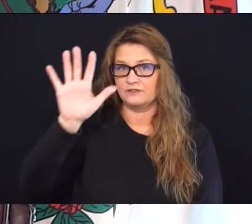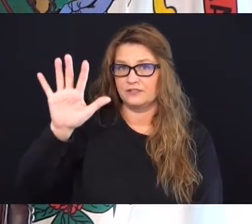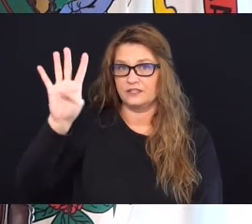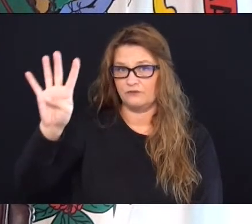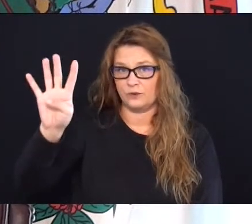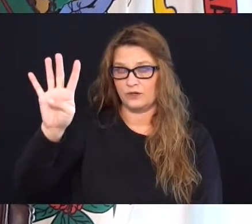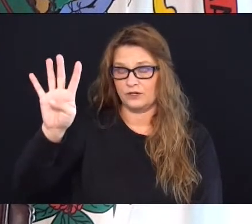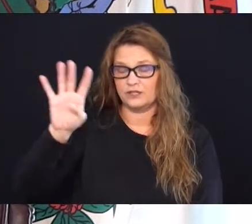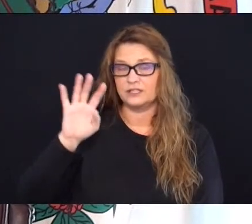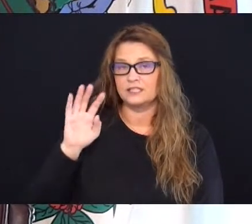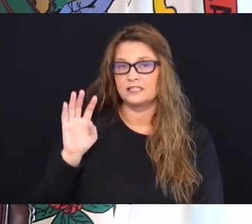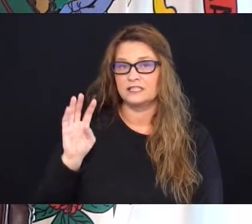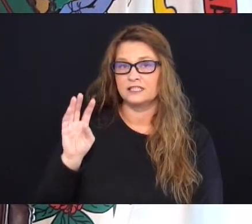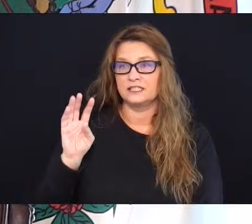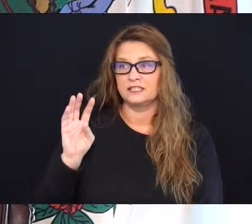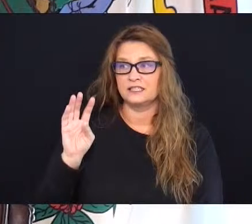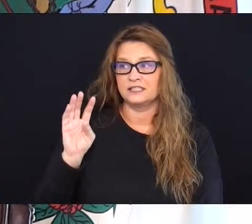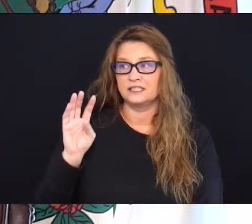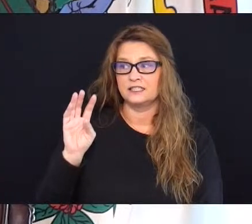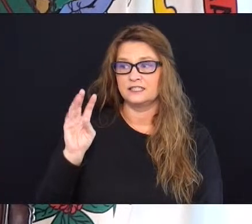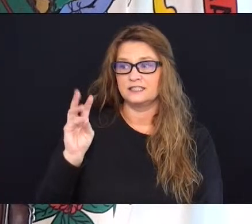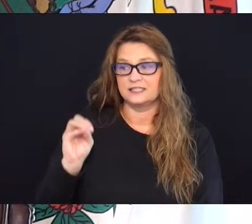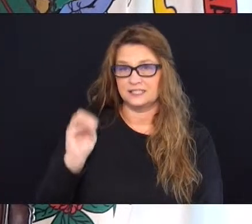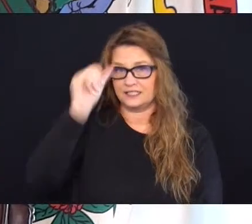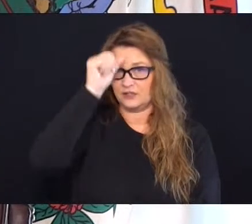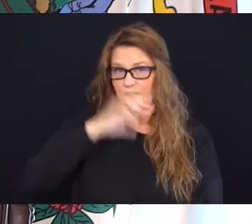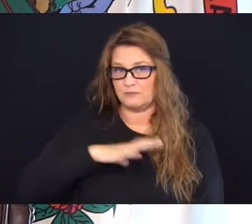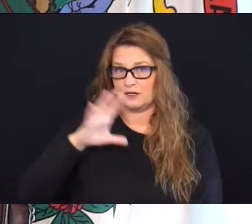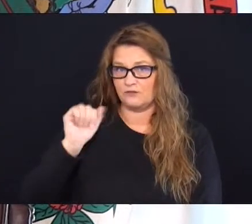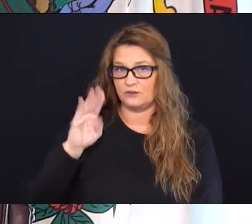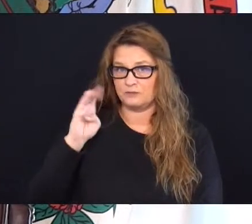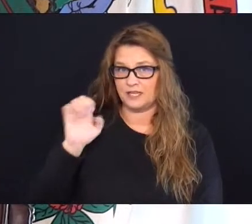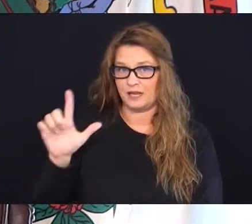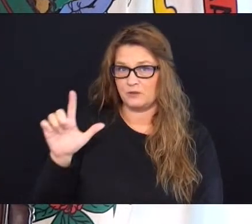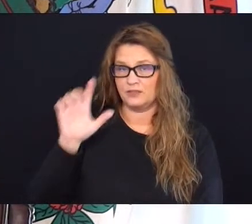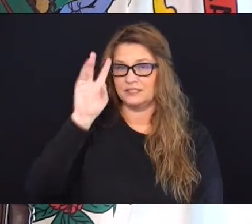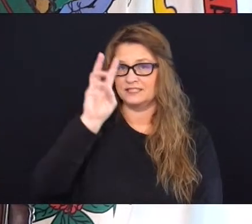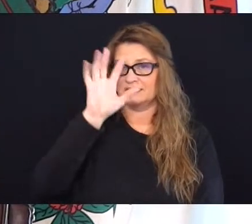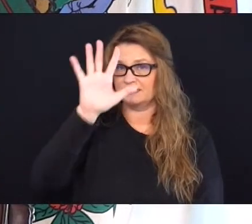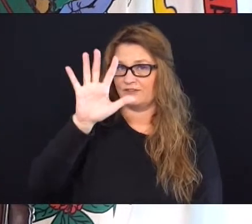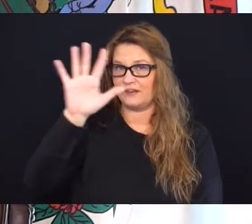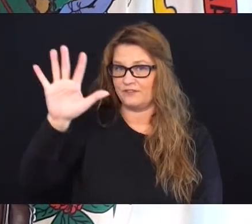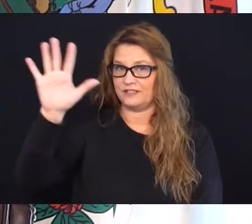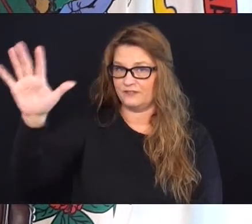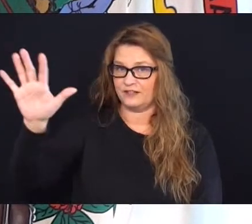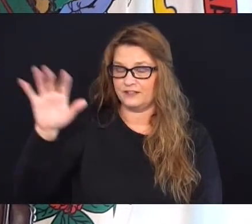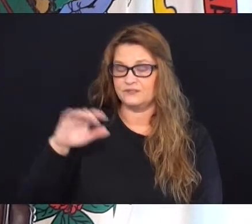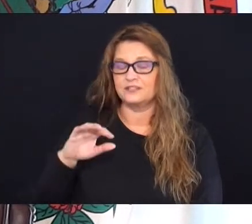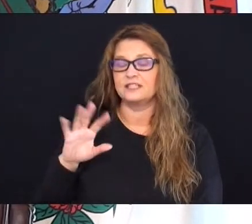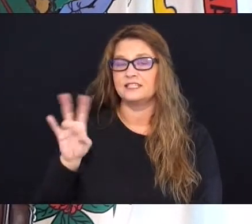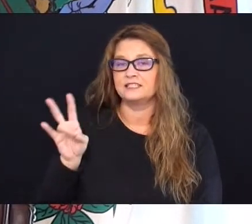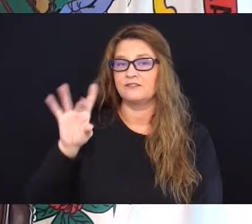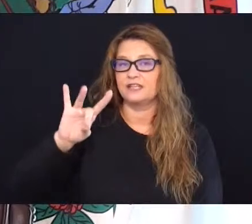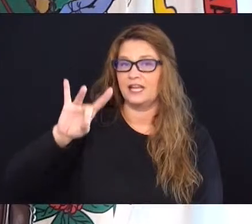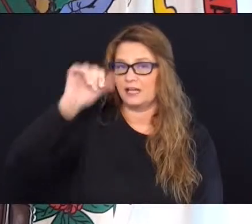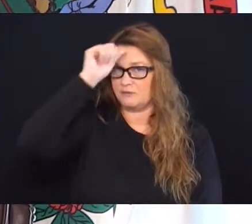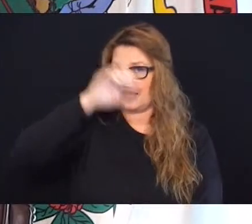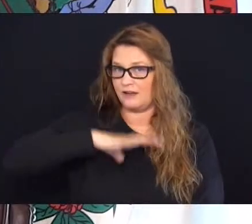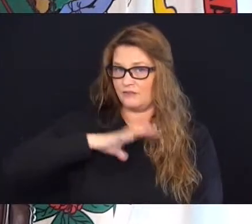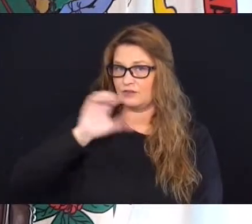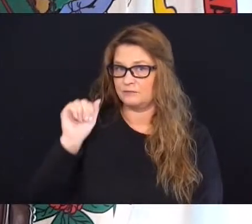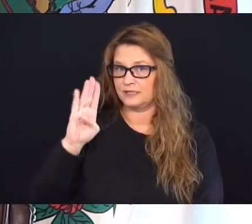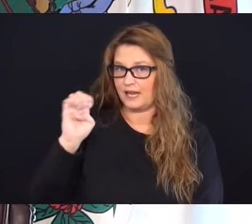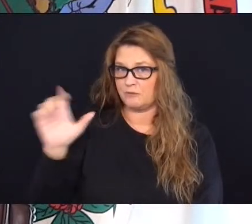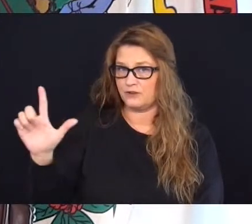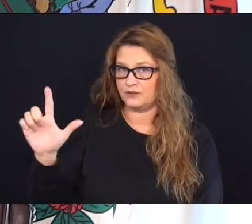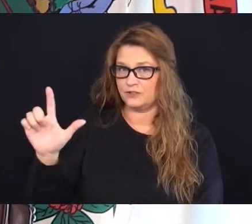5,554th death is a 60-year-old male from Cabell County. The 6,555th death is a 78-year-old male from Cabell